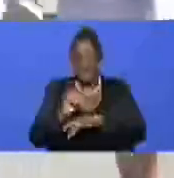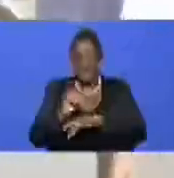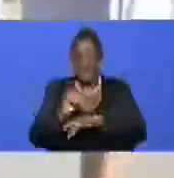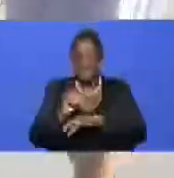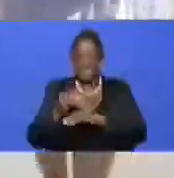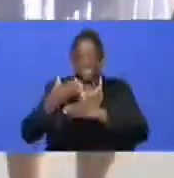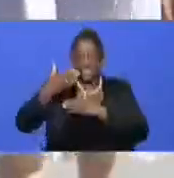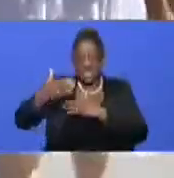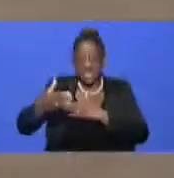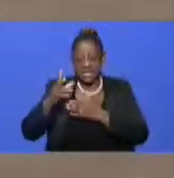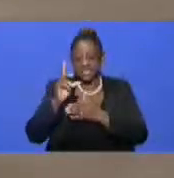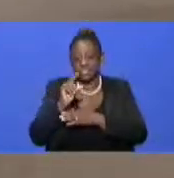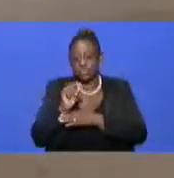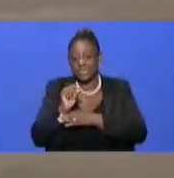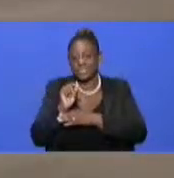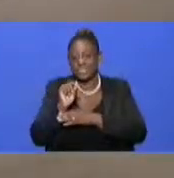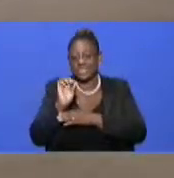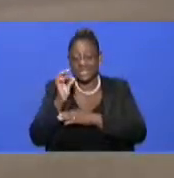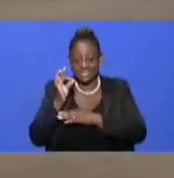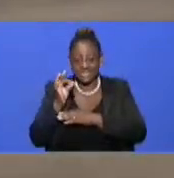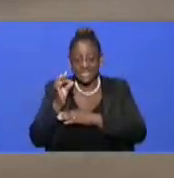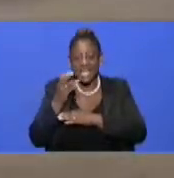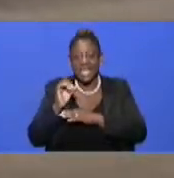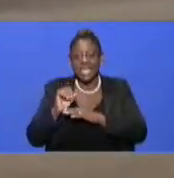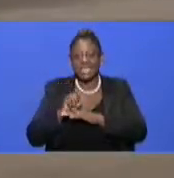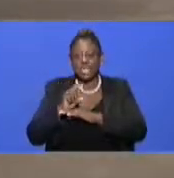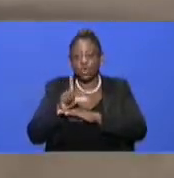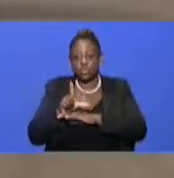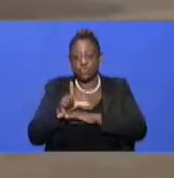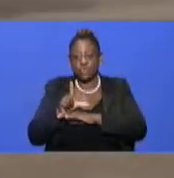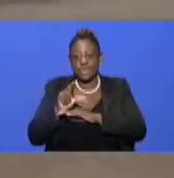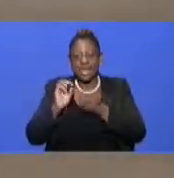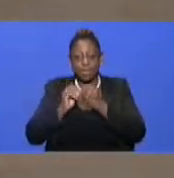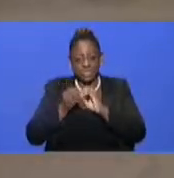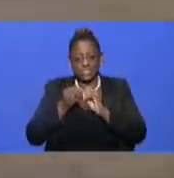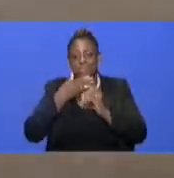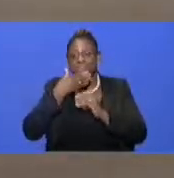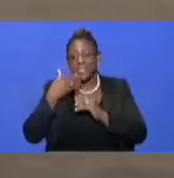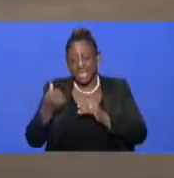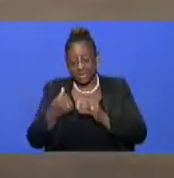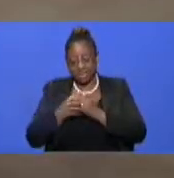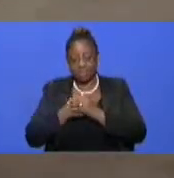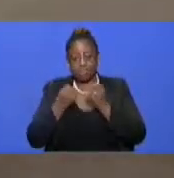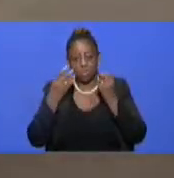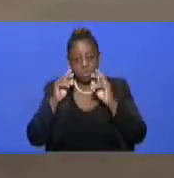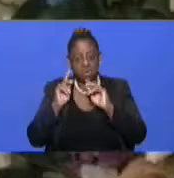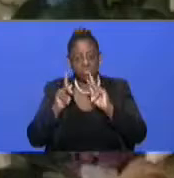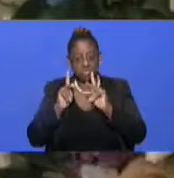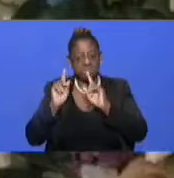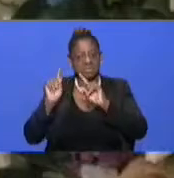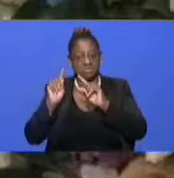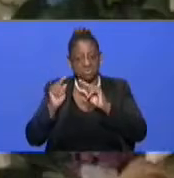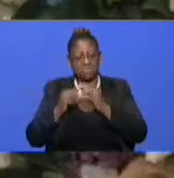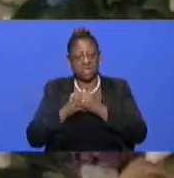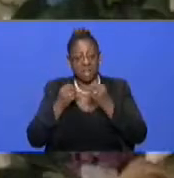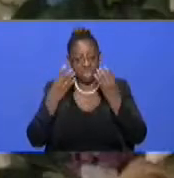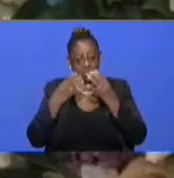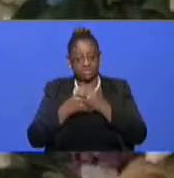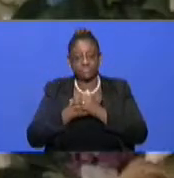in 2019, but Eleuthera's numbers are even better. But when we look at Eleuthera,